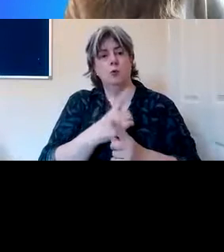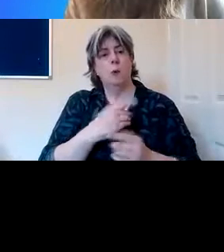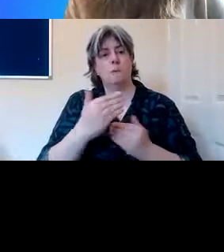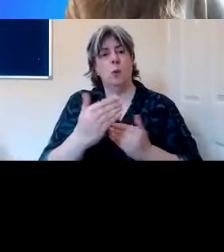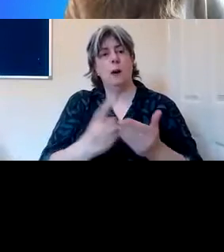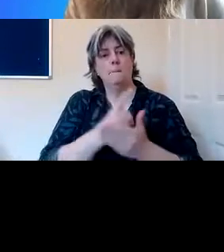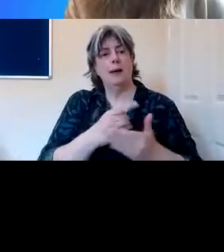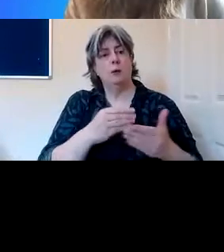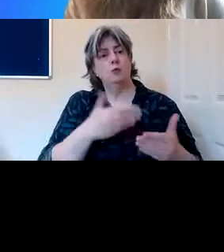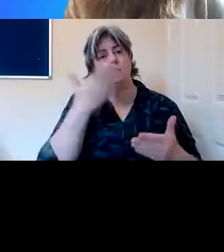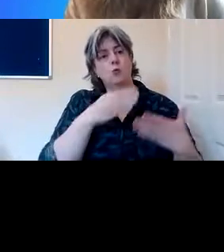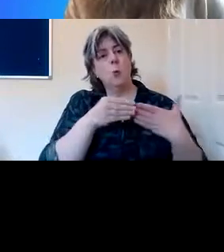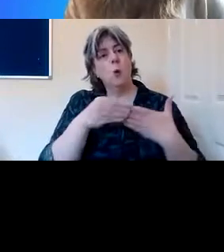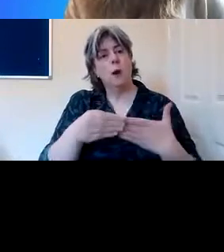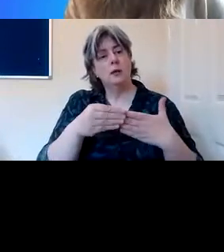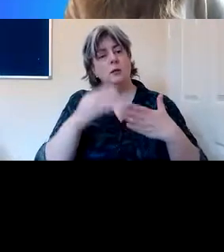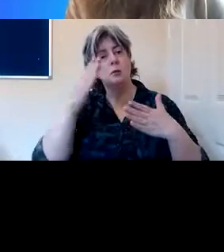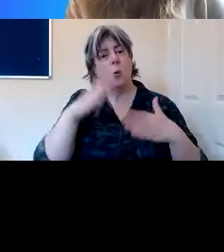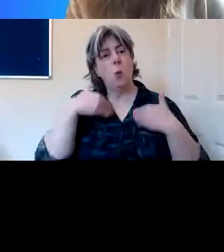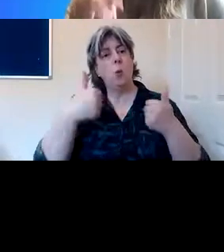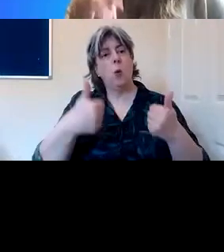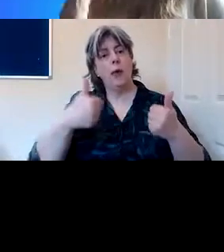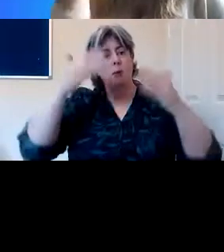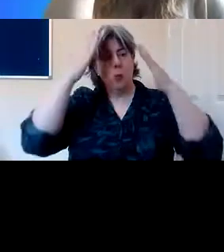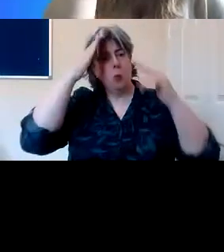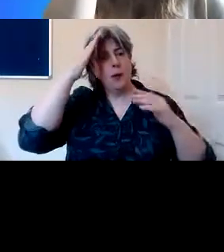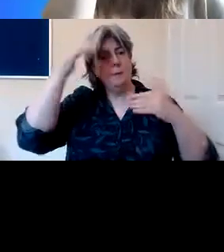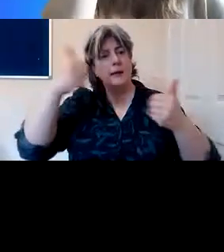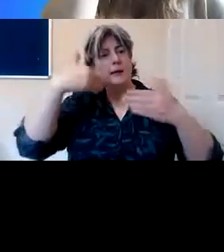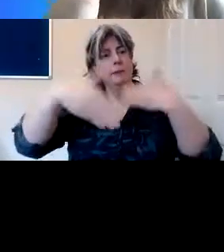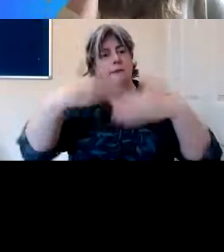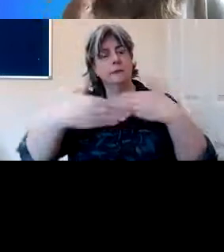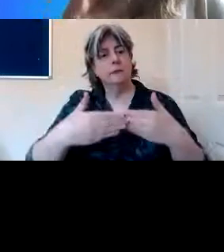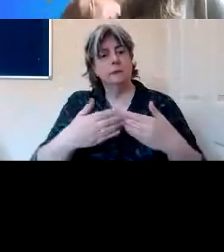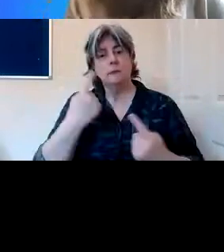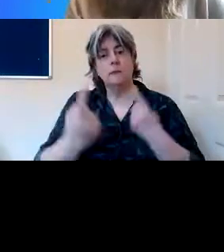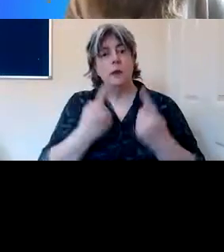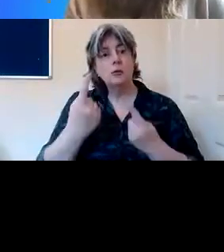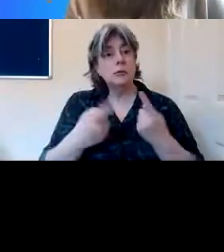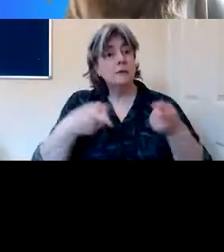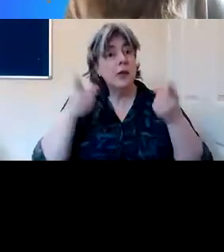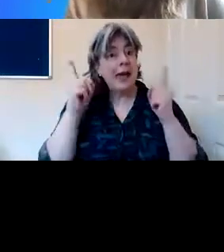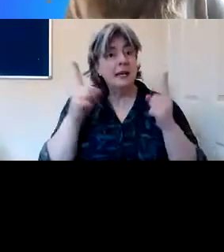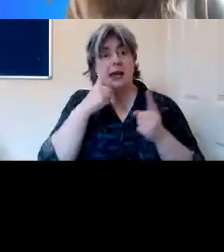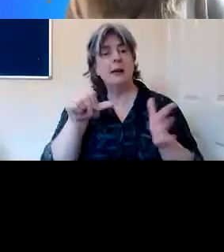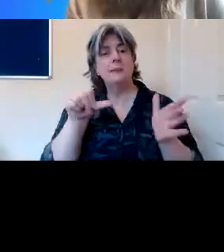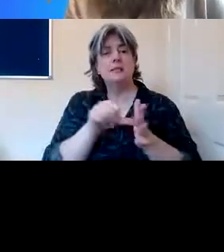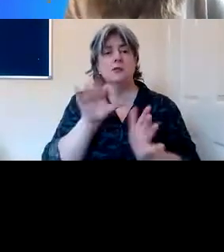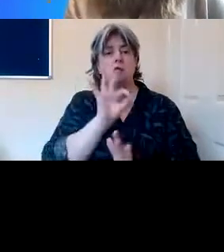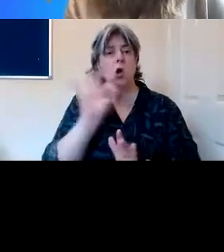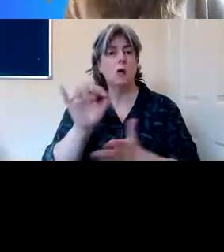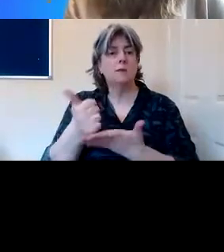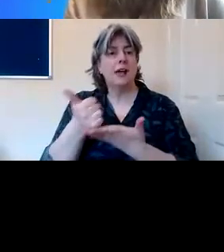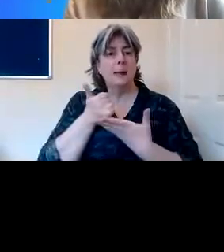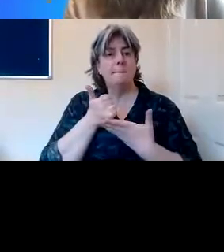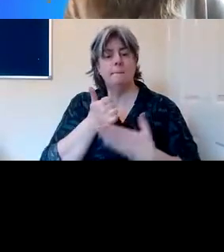be a very difficult thing to do. If you are the head, it can be very difficult to ask for help. And